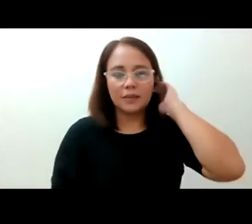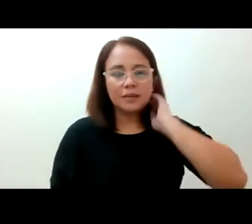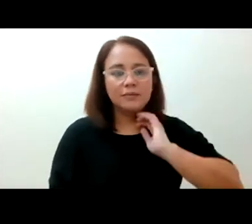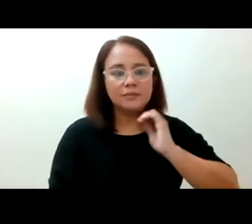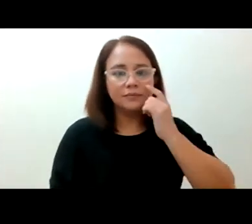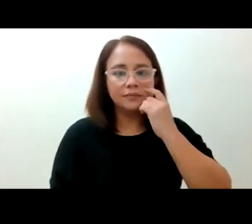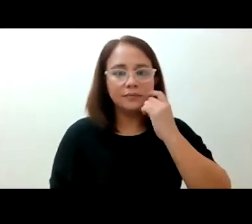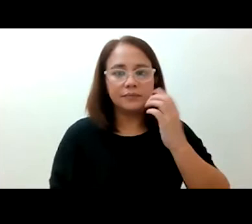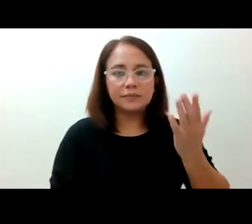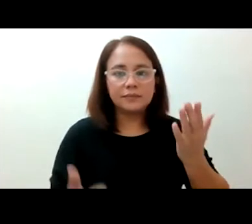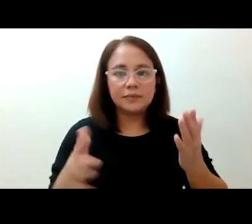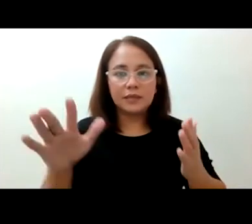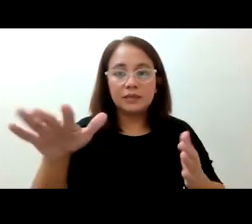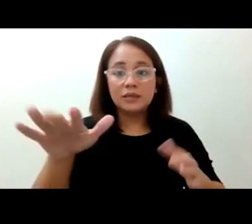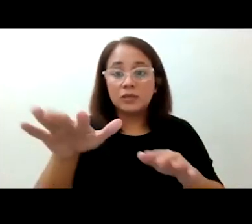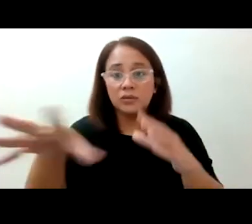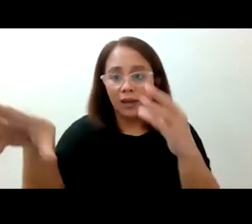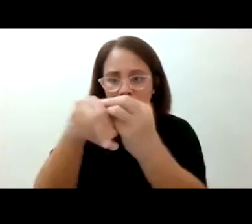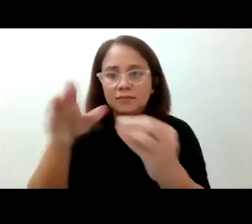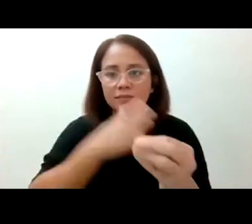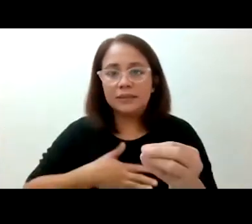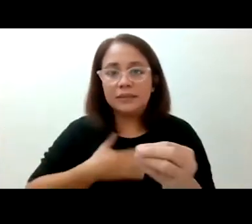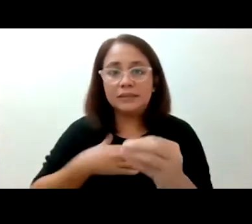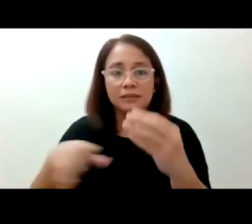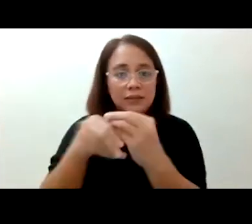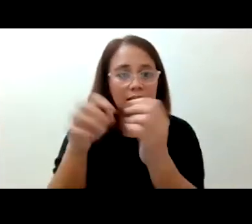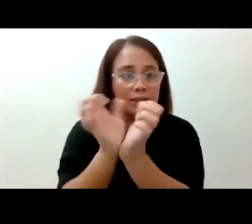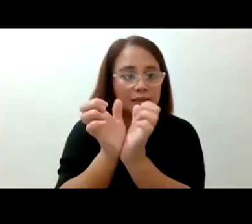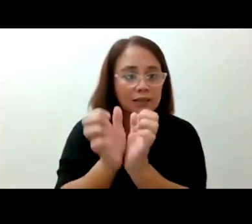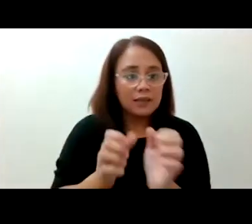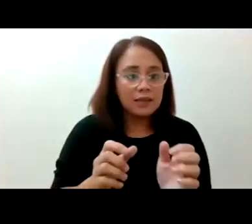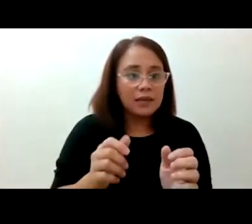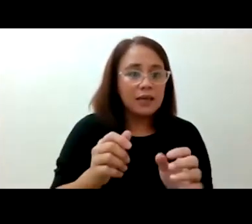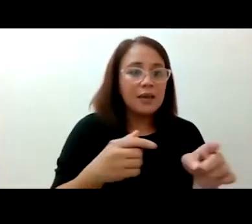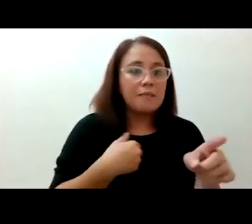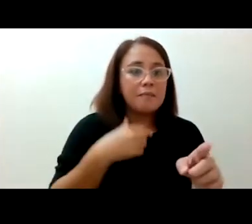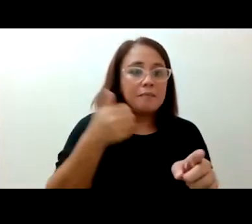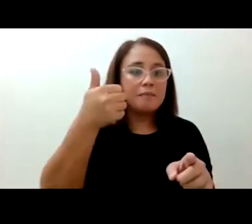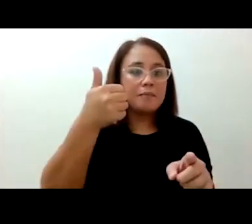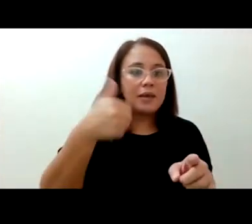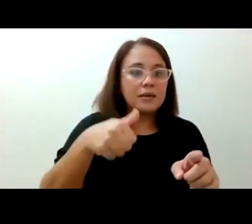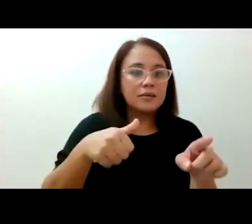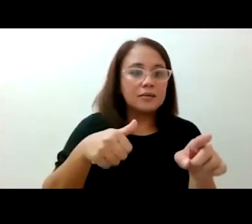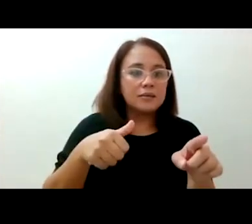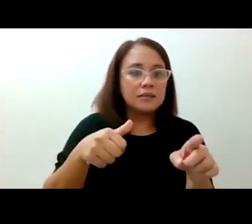test there, you can add that change. By any deaf person in the Philippines.